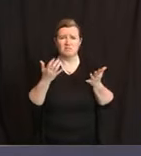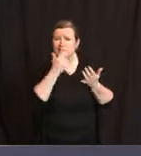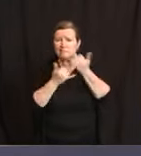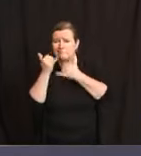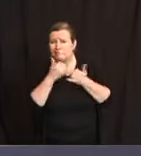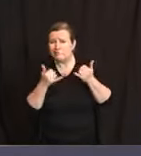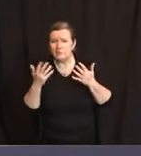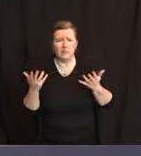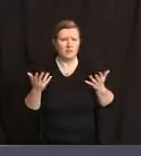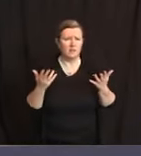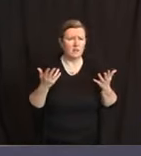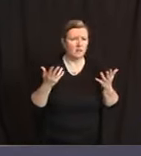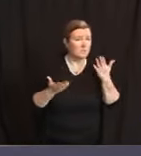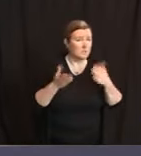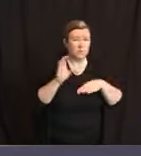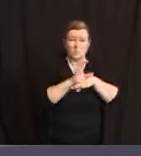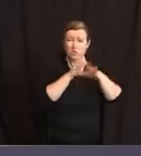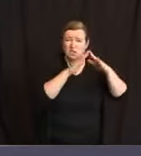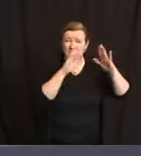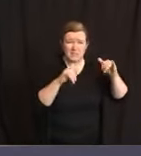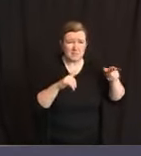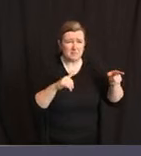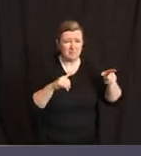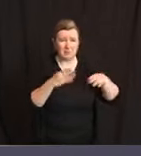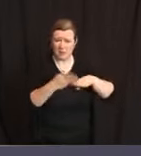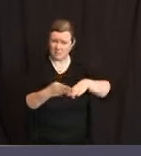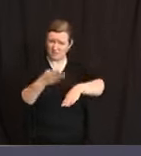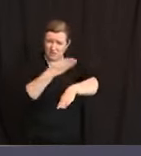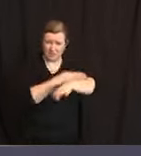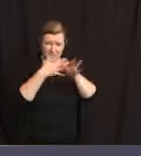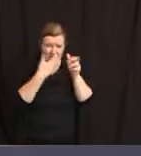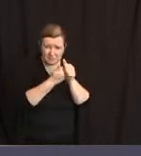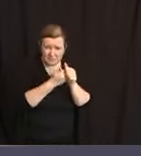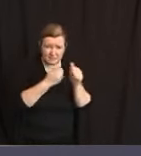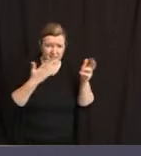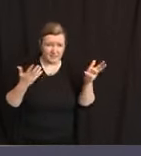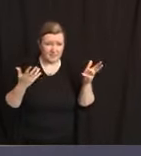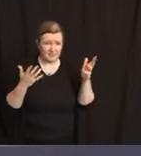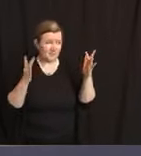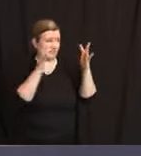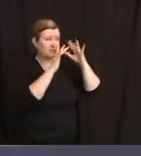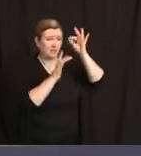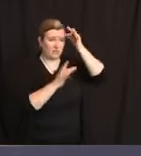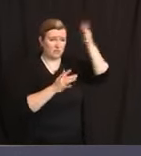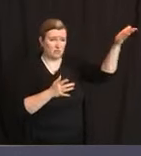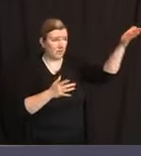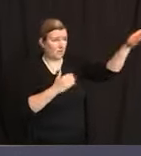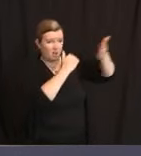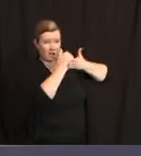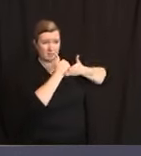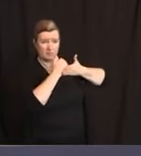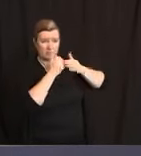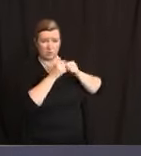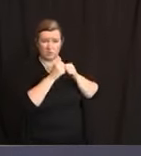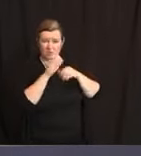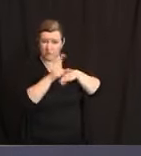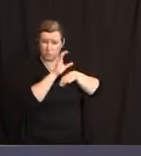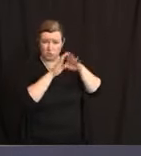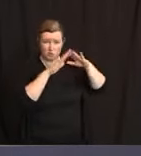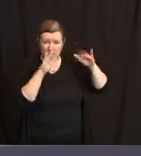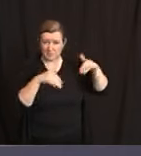upgrading the system. You mentioned some federal help there. Have you reached out to the feds? Is Jersey kind of looking at that angle? Governor,